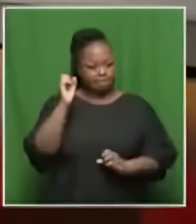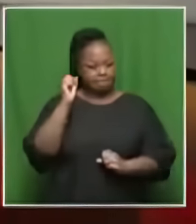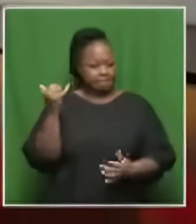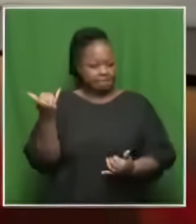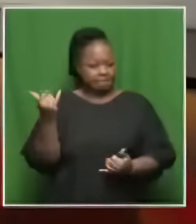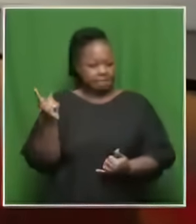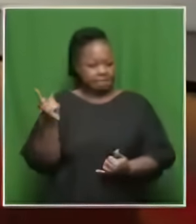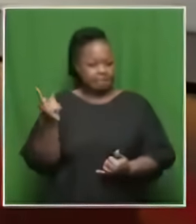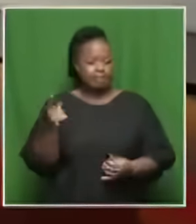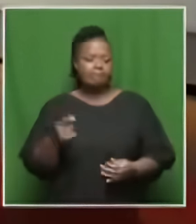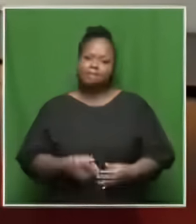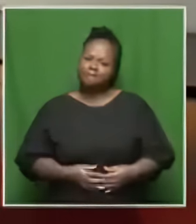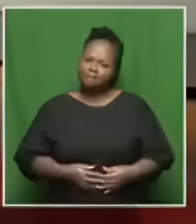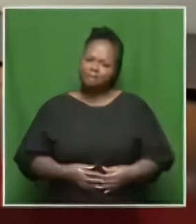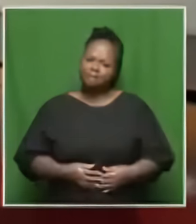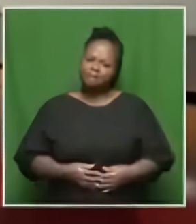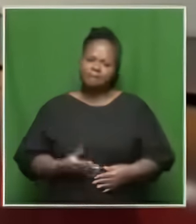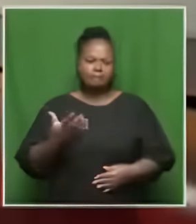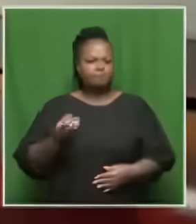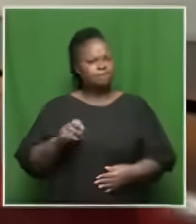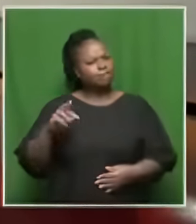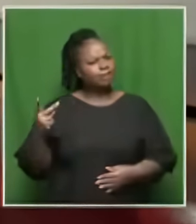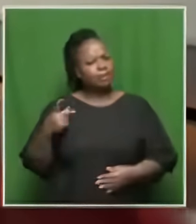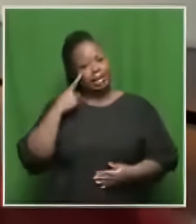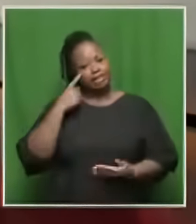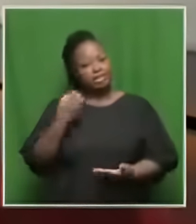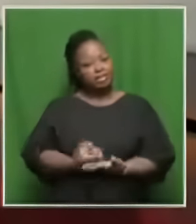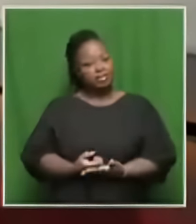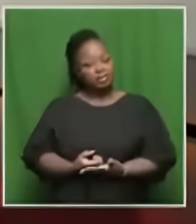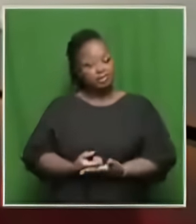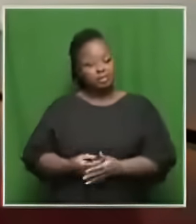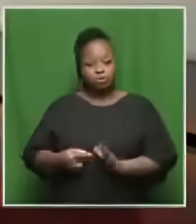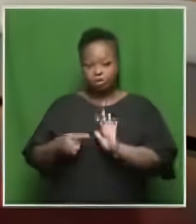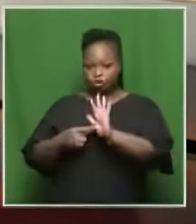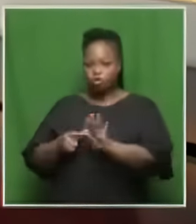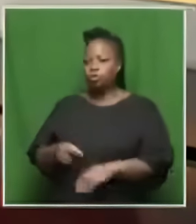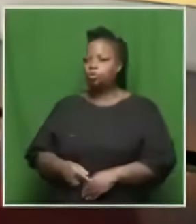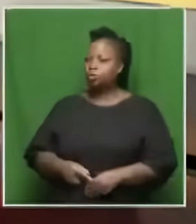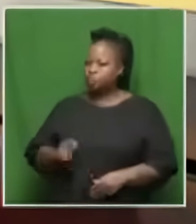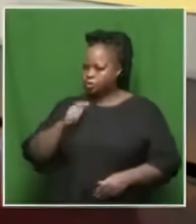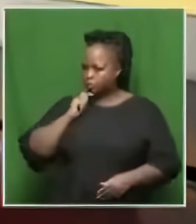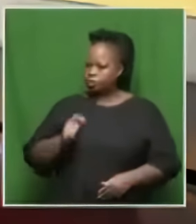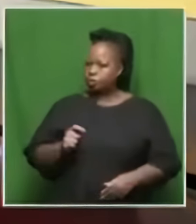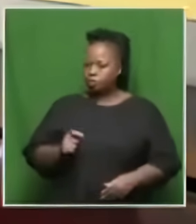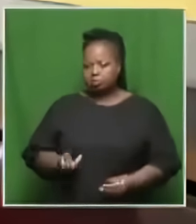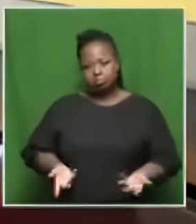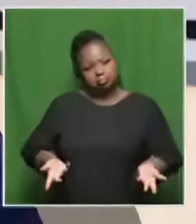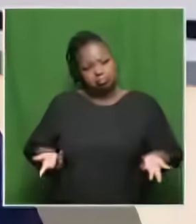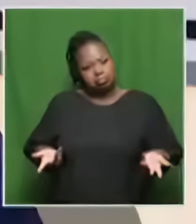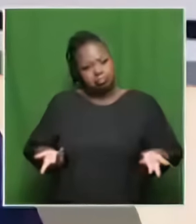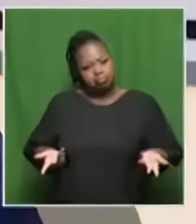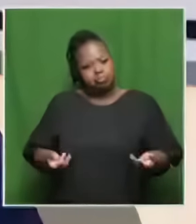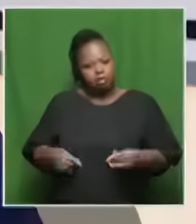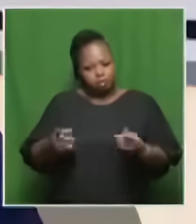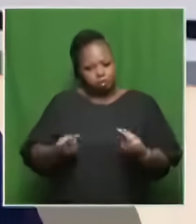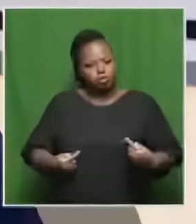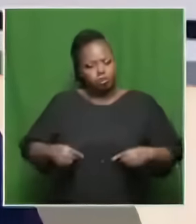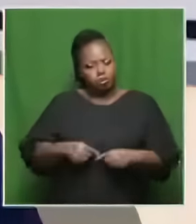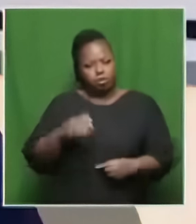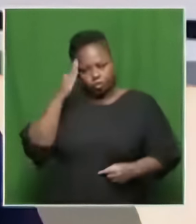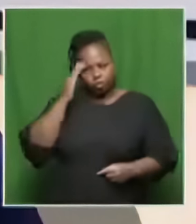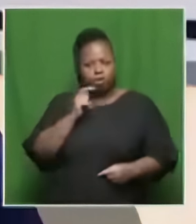right now, is there any other evidence that you could present that states that makes sure that we know